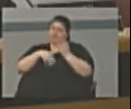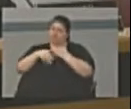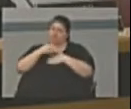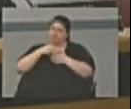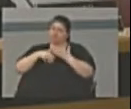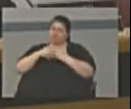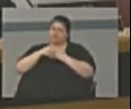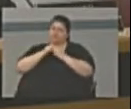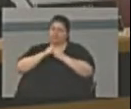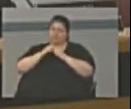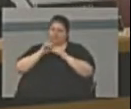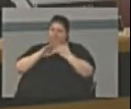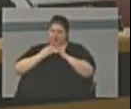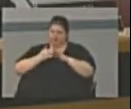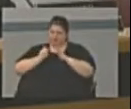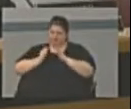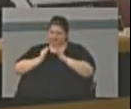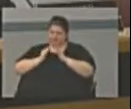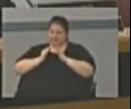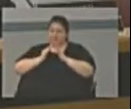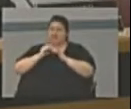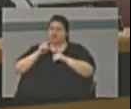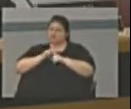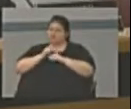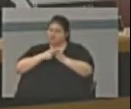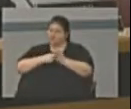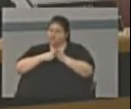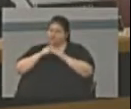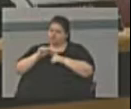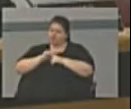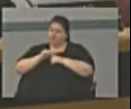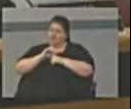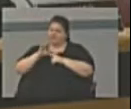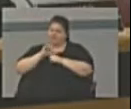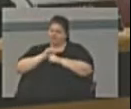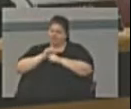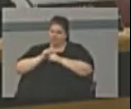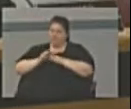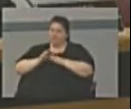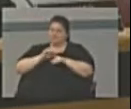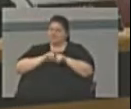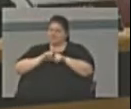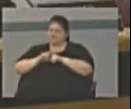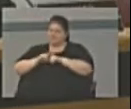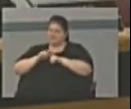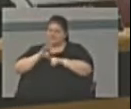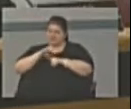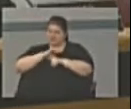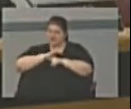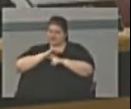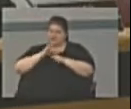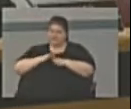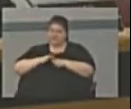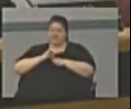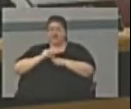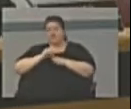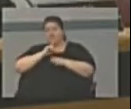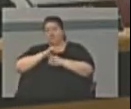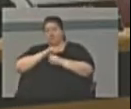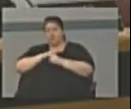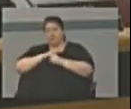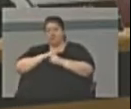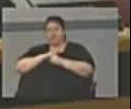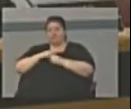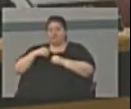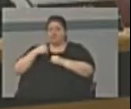with our community. It will require training of our employees as well as citizens, and it will involve us getting the youth more involved